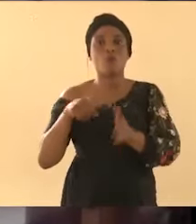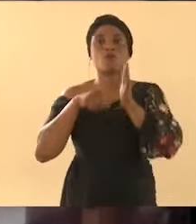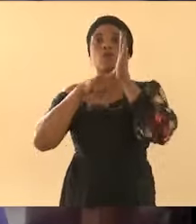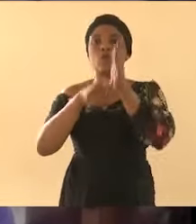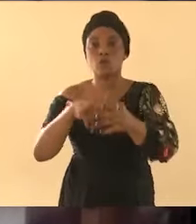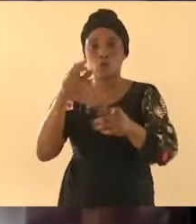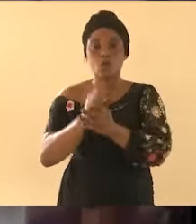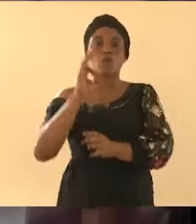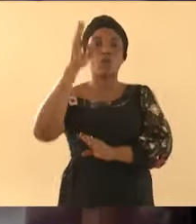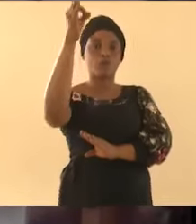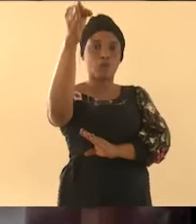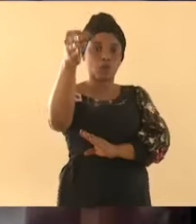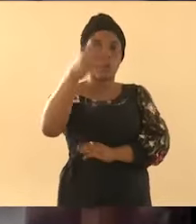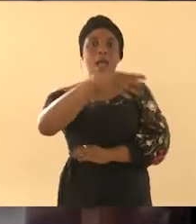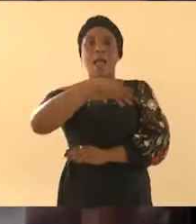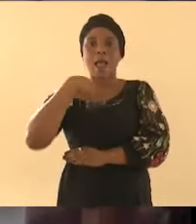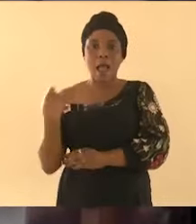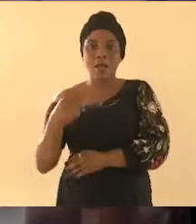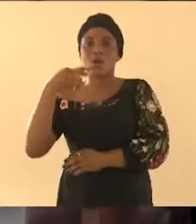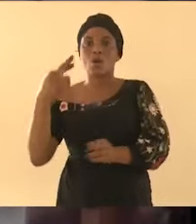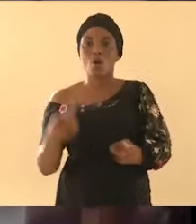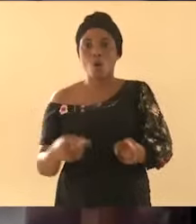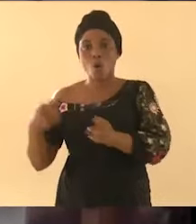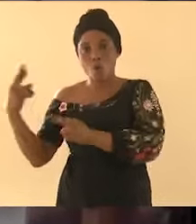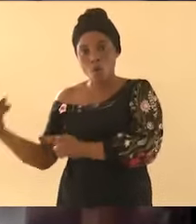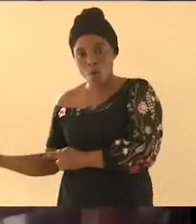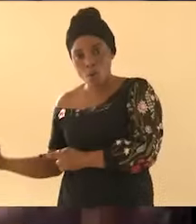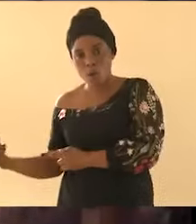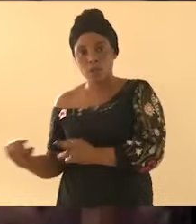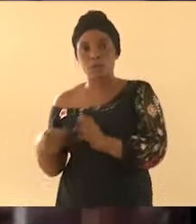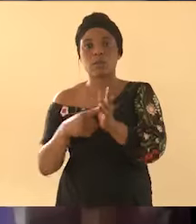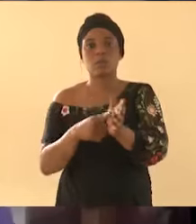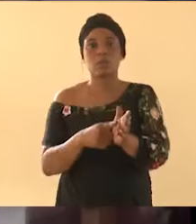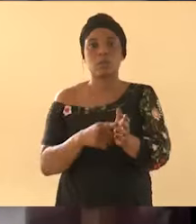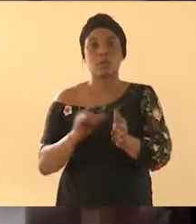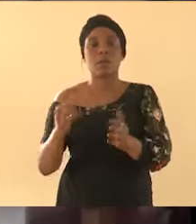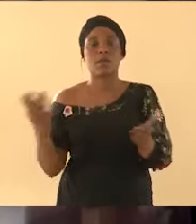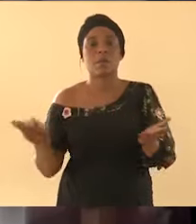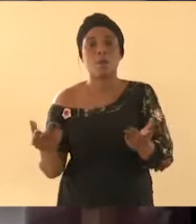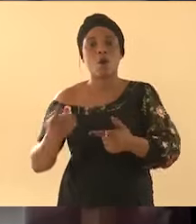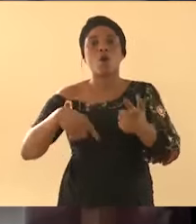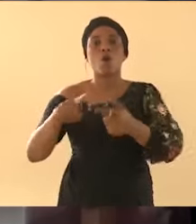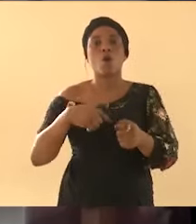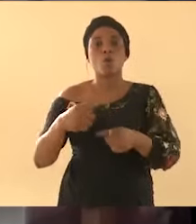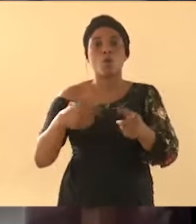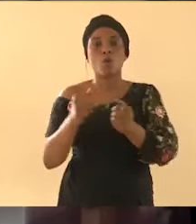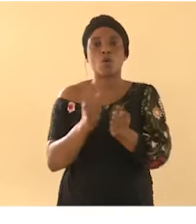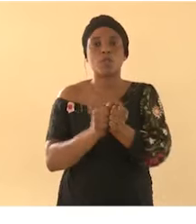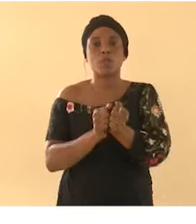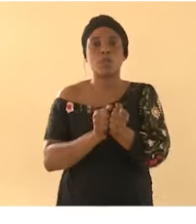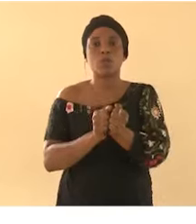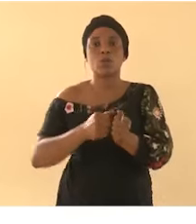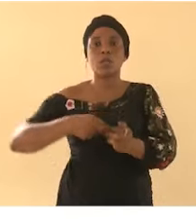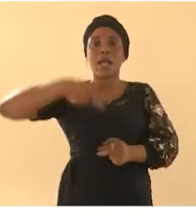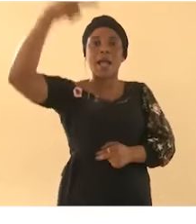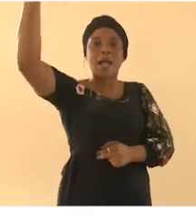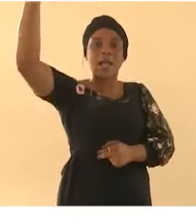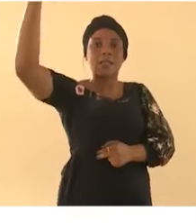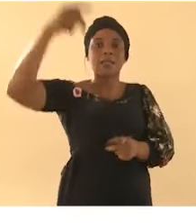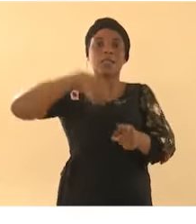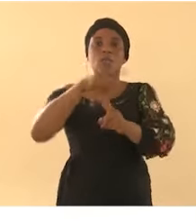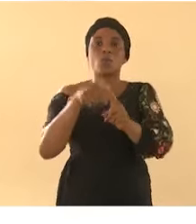present glimpses on the future and the already gazes on the not yet. Come go with me